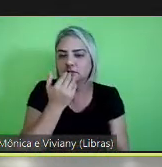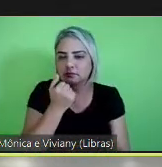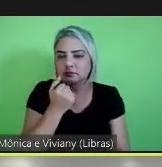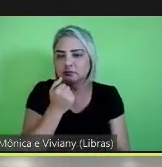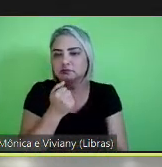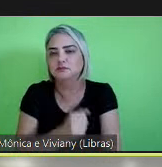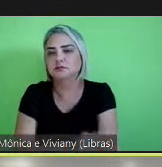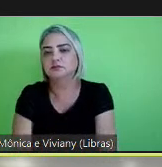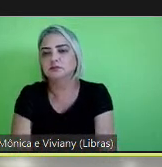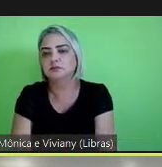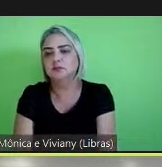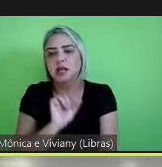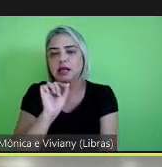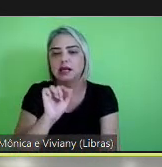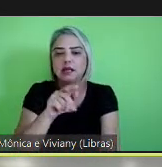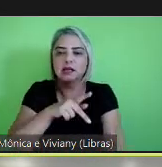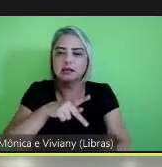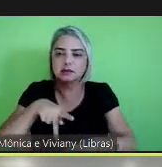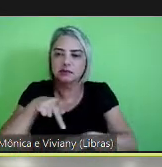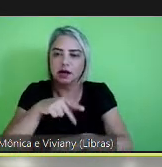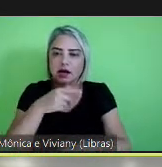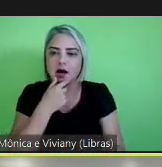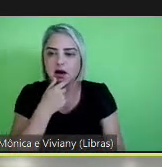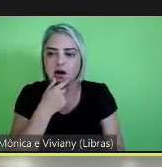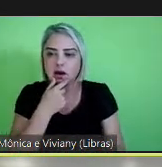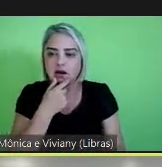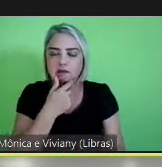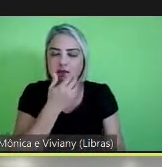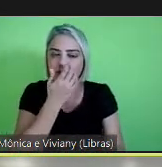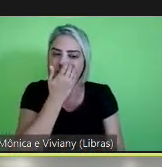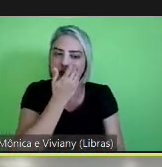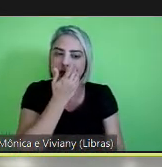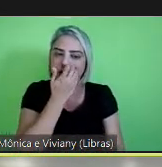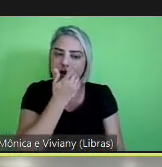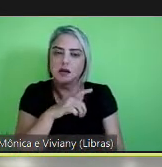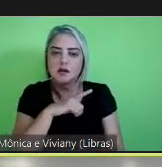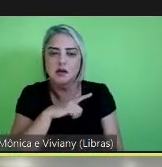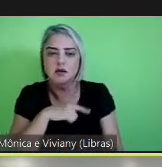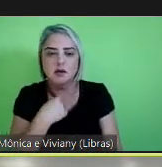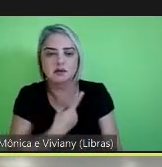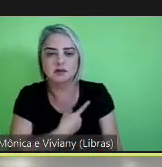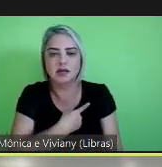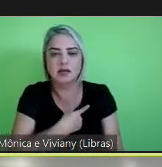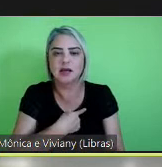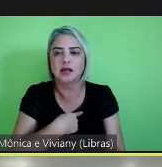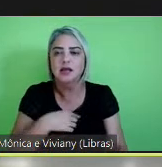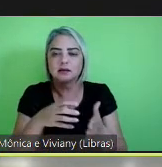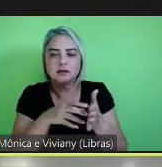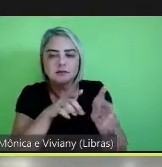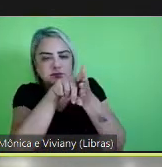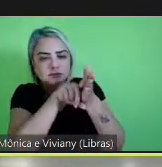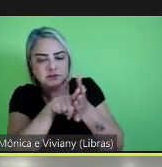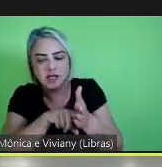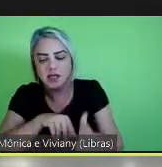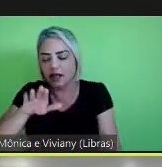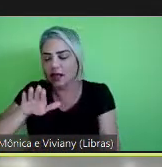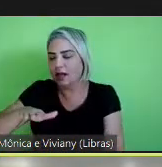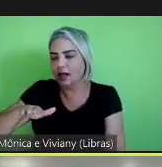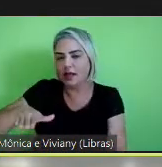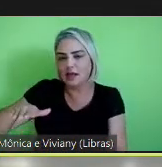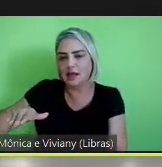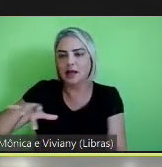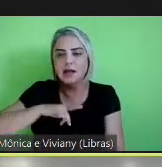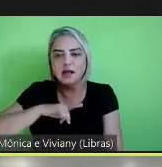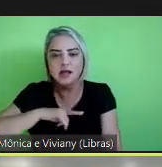country, in England, most notably, we have great data and research, and around children, we have the National Child Measurement Programme, which